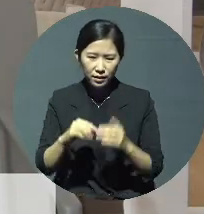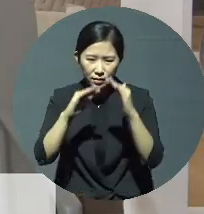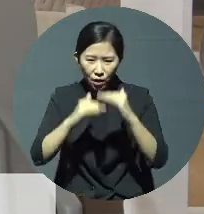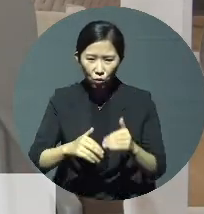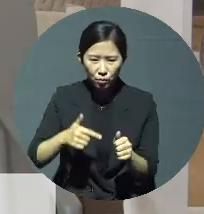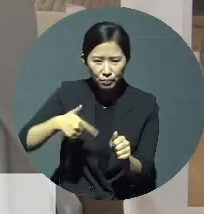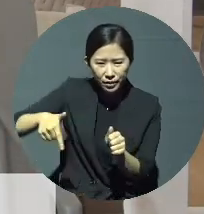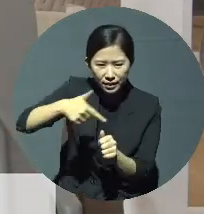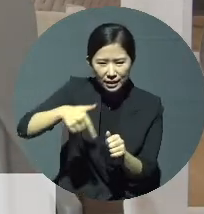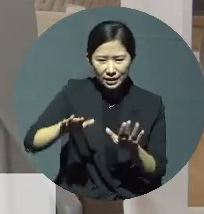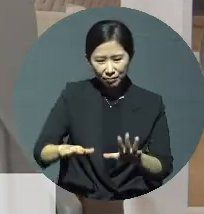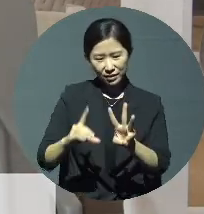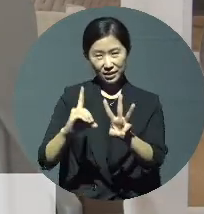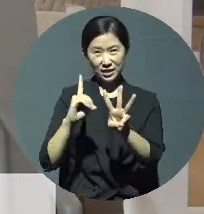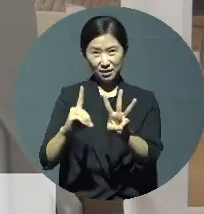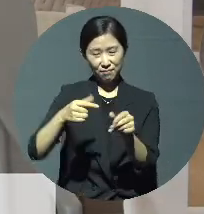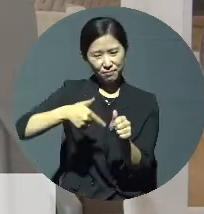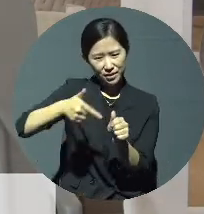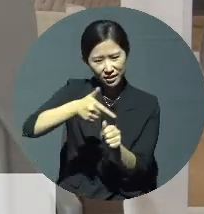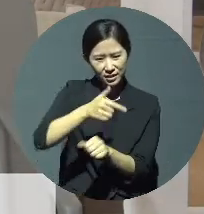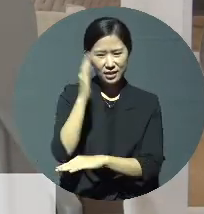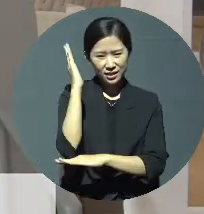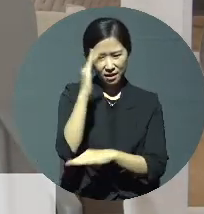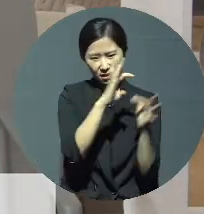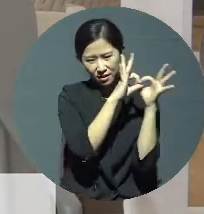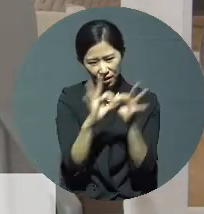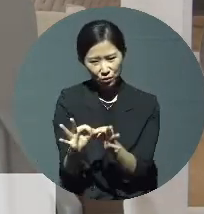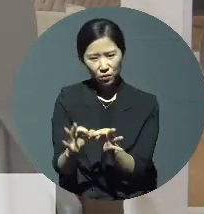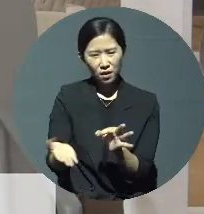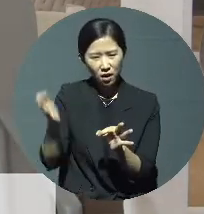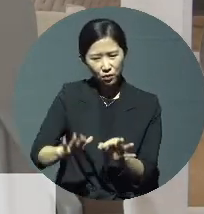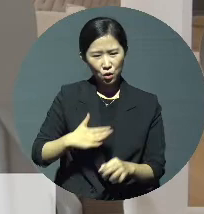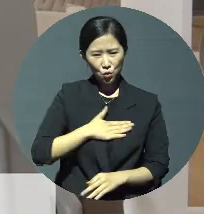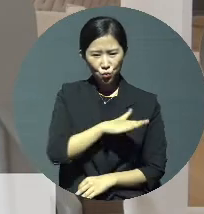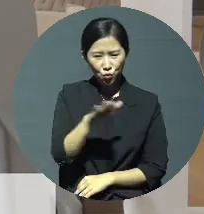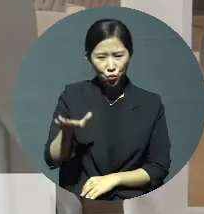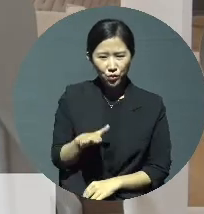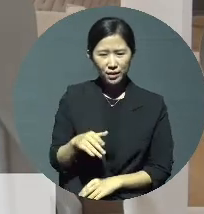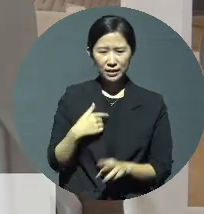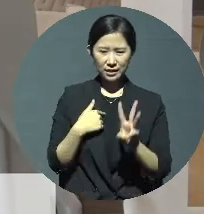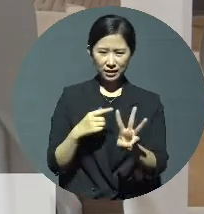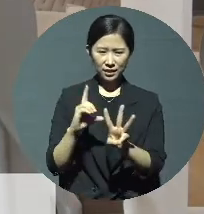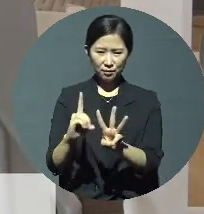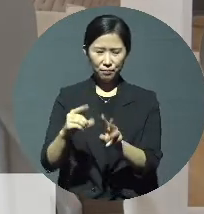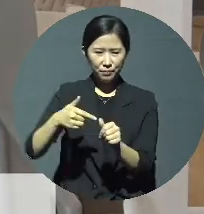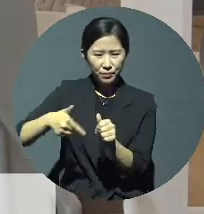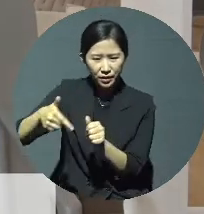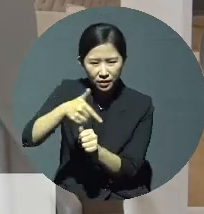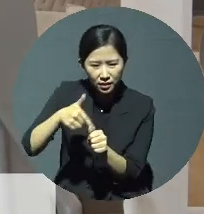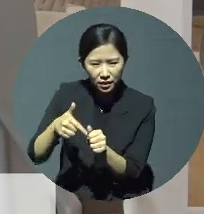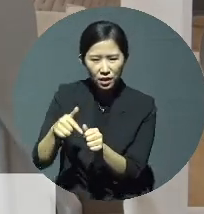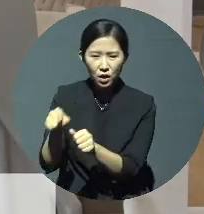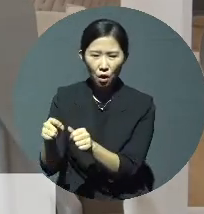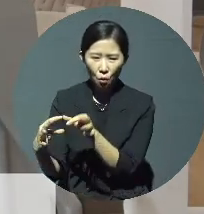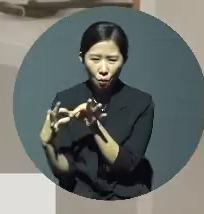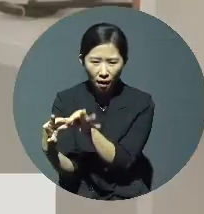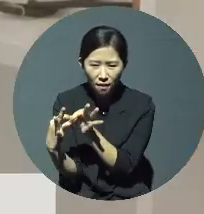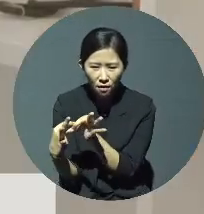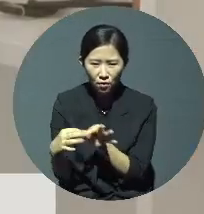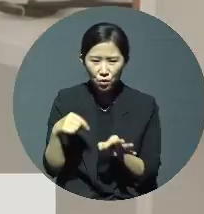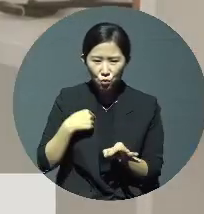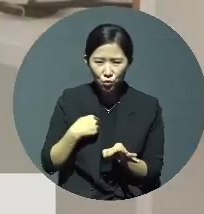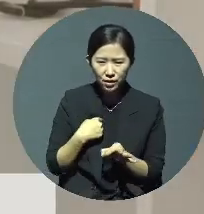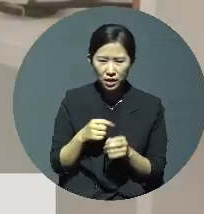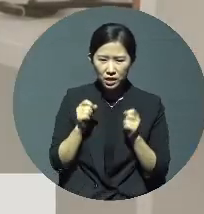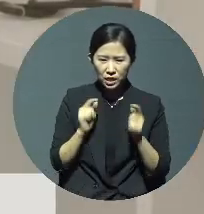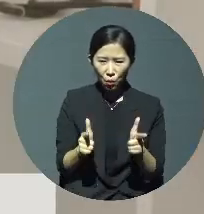about 3D printed this and 3D printed that, and you know, we've had the opportunity to use it on things like wheelchairs with